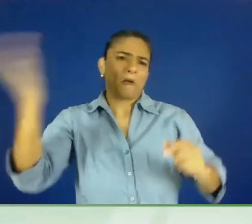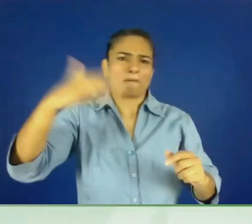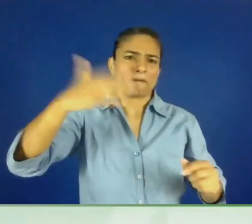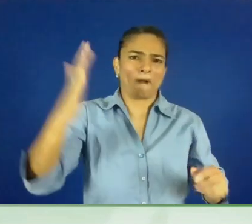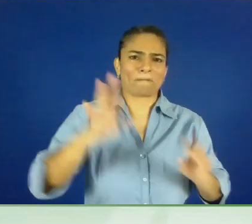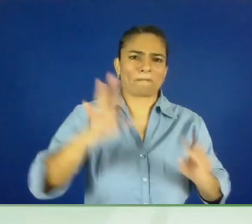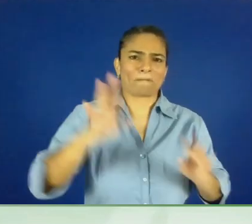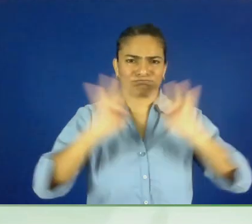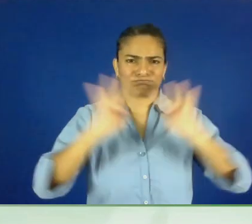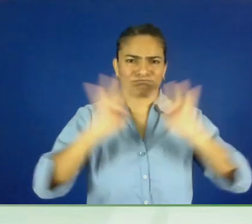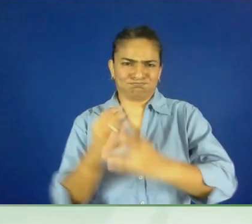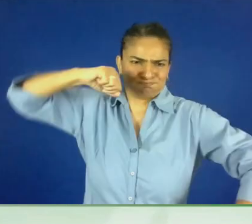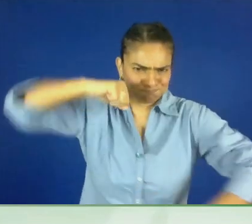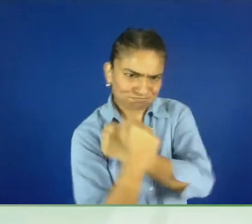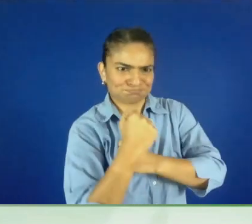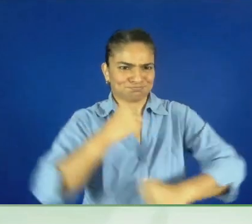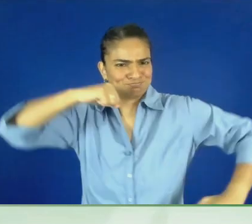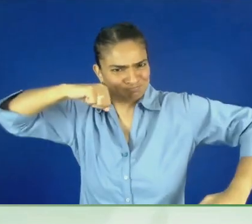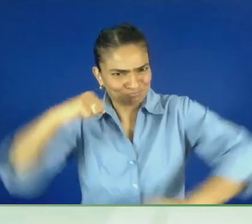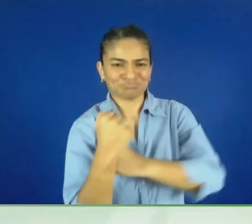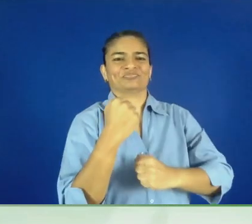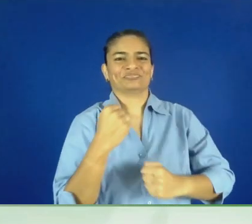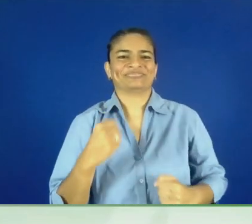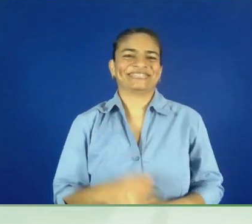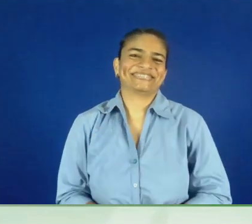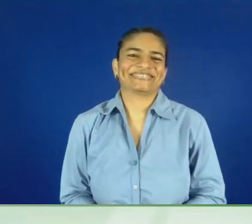for this panel, is a wrestling ring. Absolutely